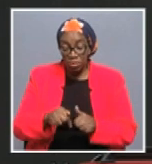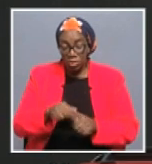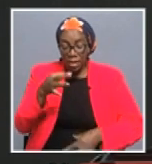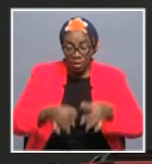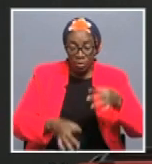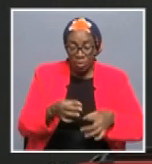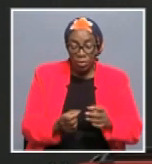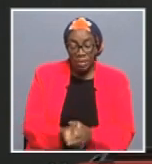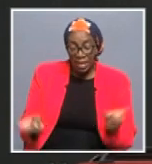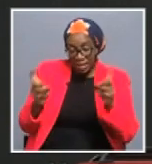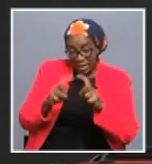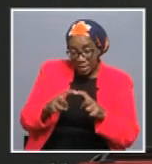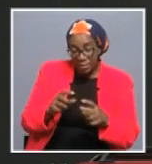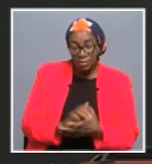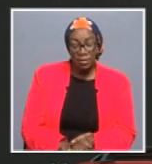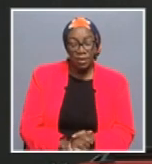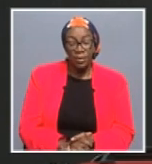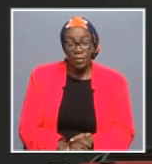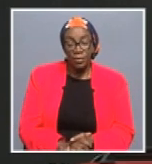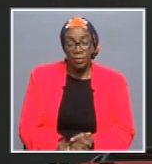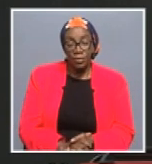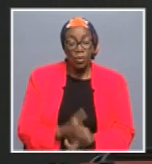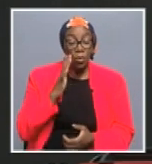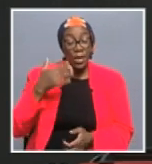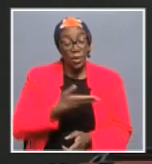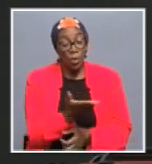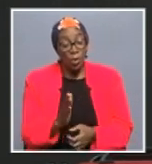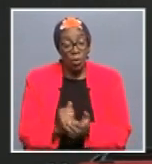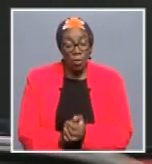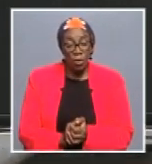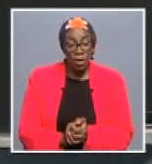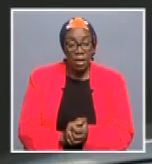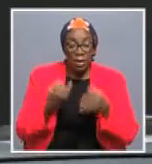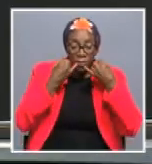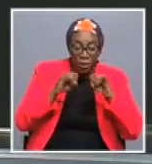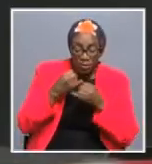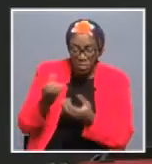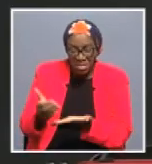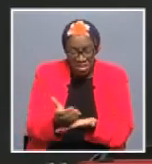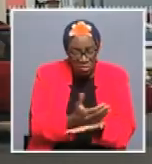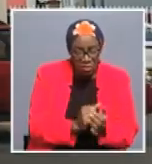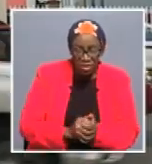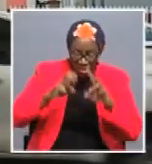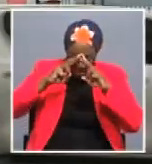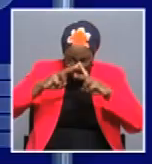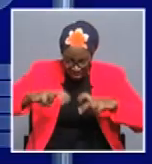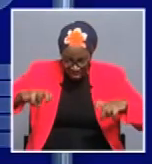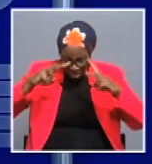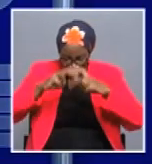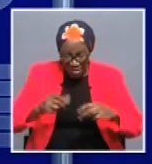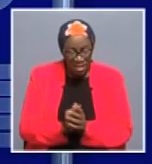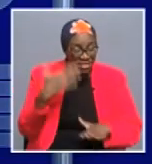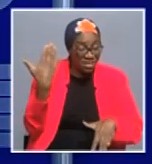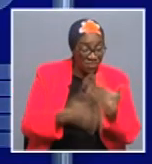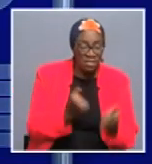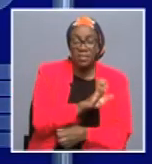also throughout the day, it was mentioned that once all things have been done, proper investigation has been done, they will